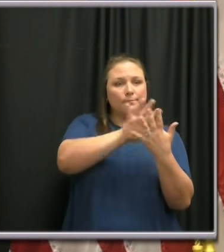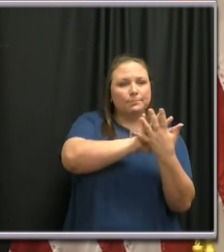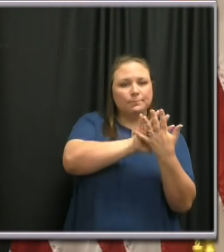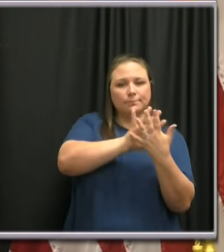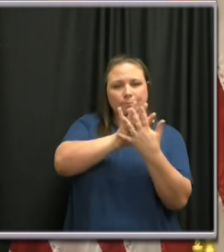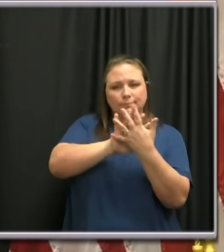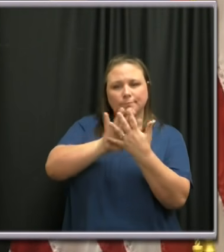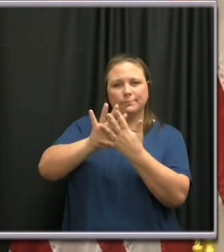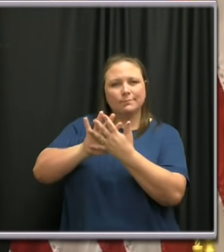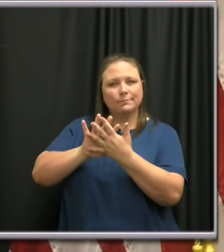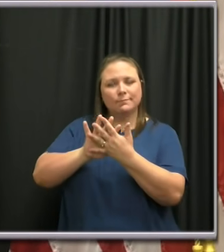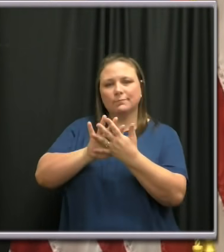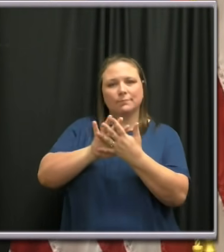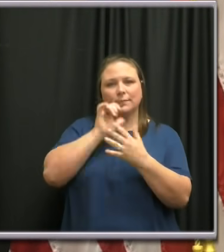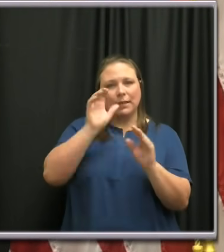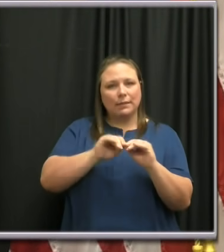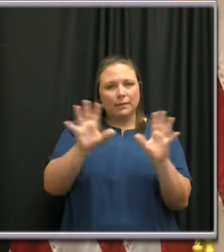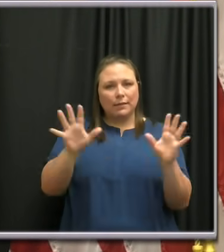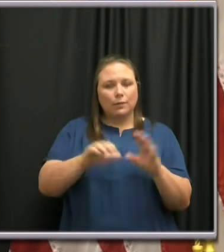So